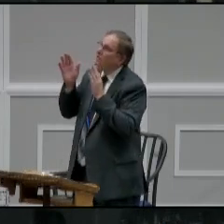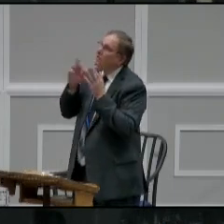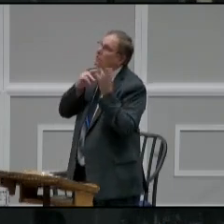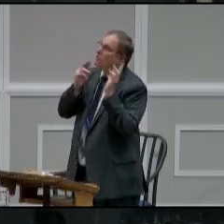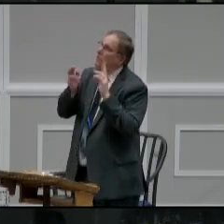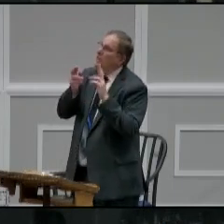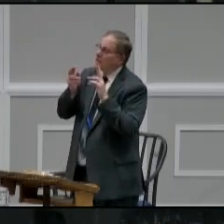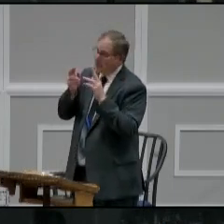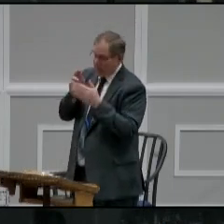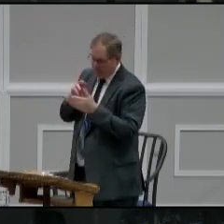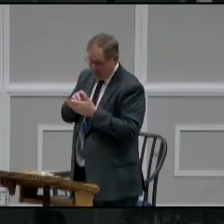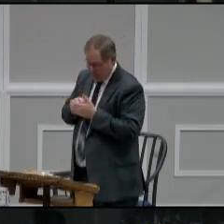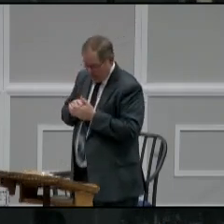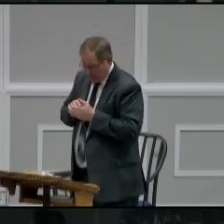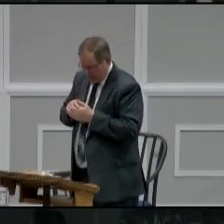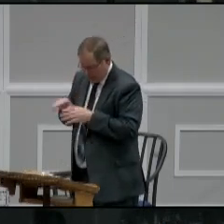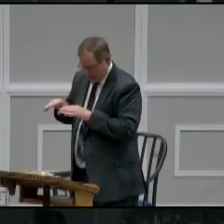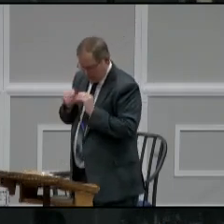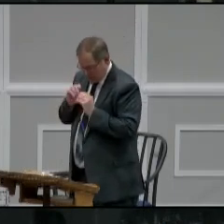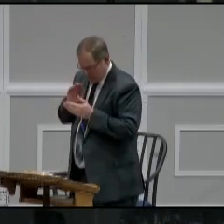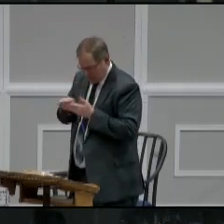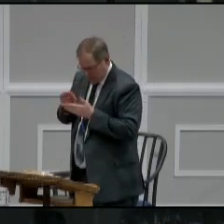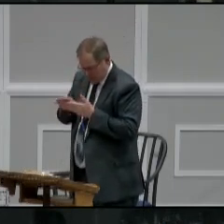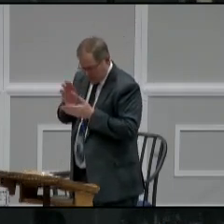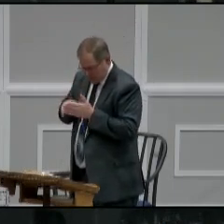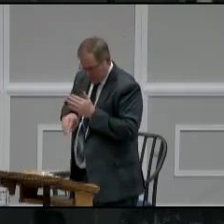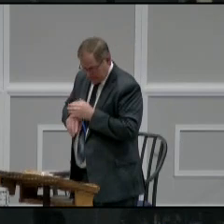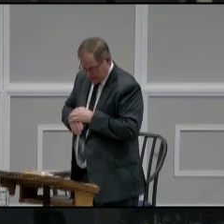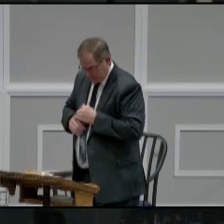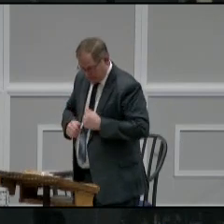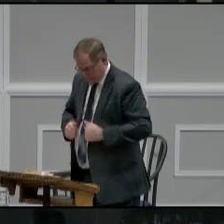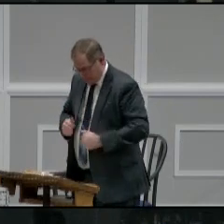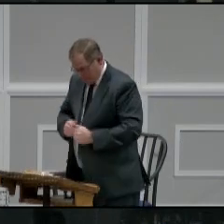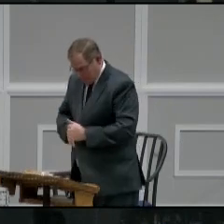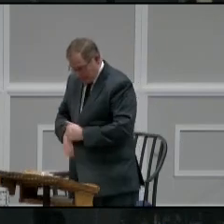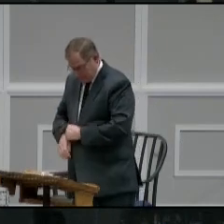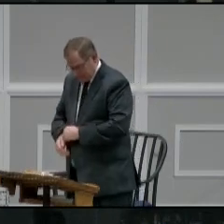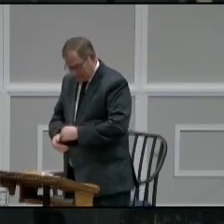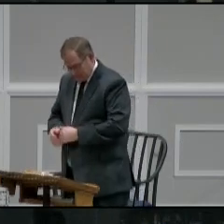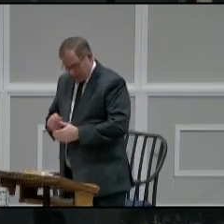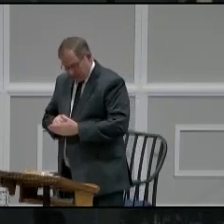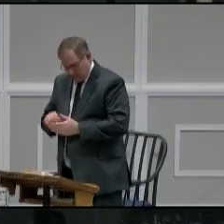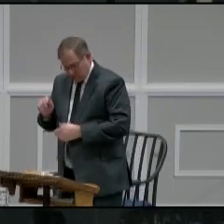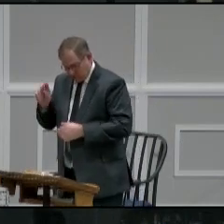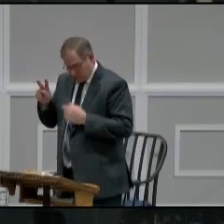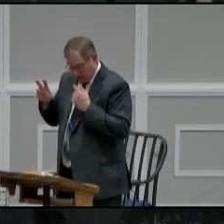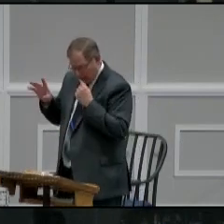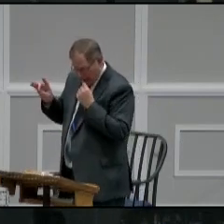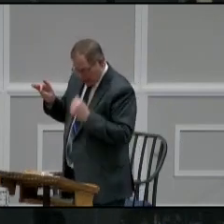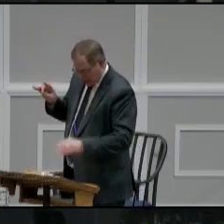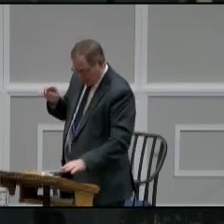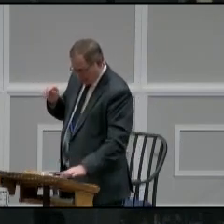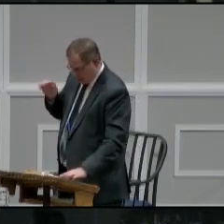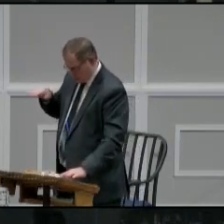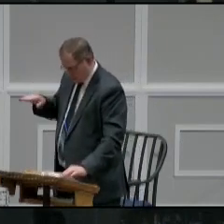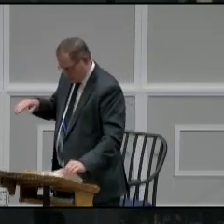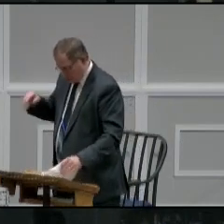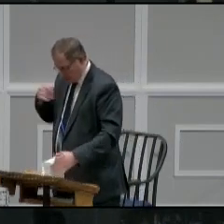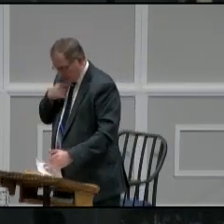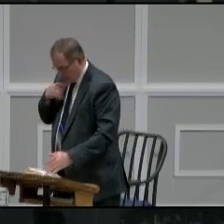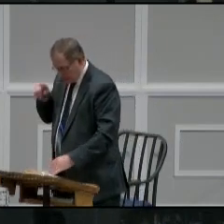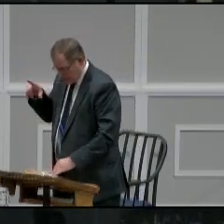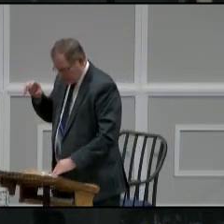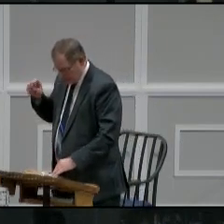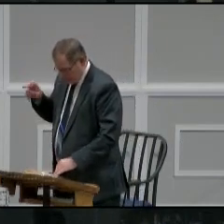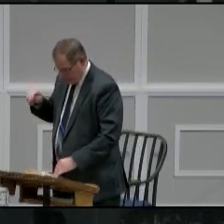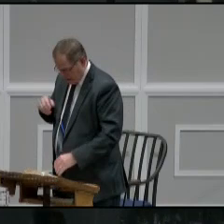And we finally see the final consequence is that of death. We already read it. Verse number 28, the Bible says, the children of Levi did according to the word of Moses, and there fell of